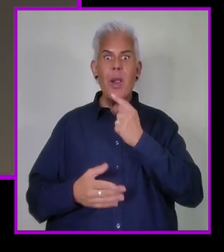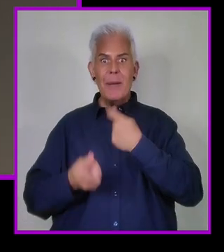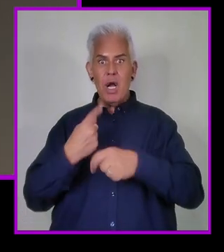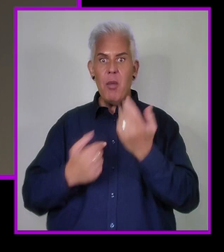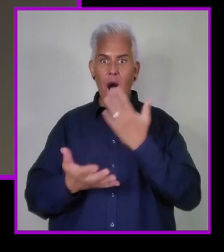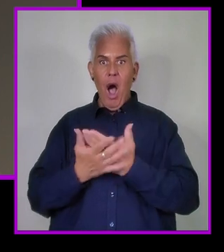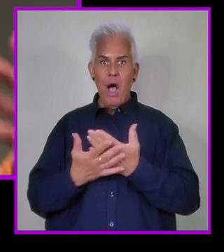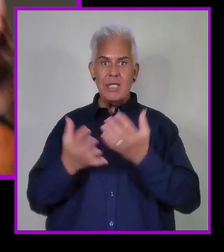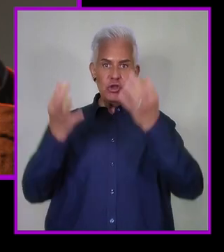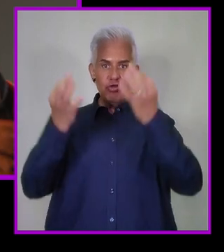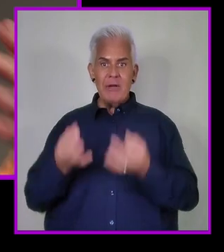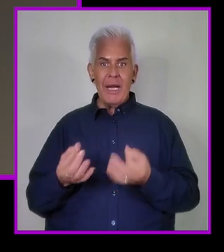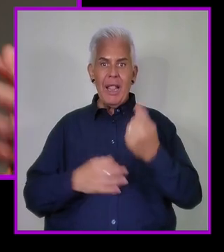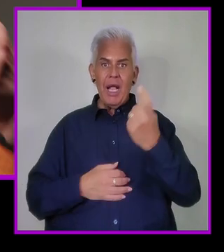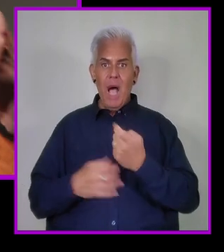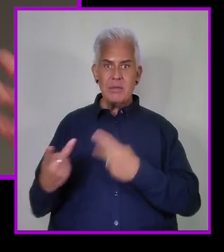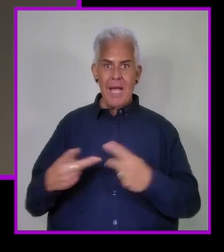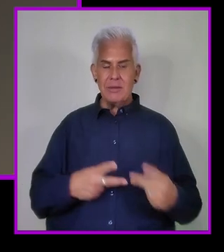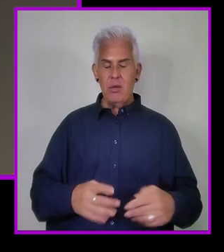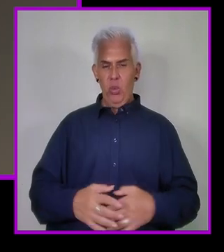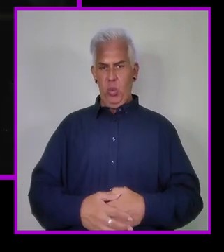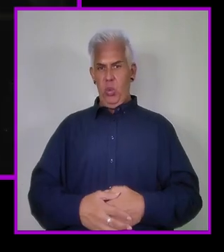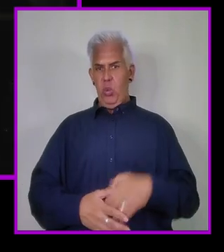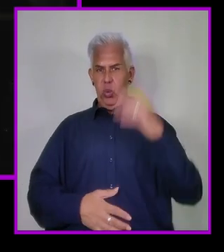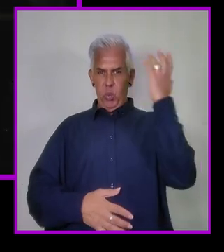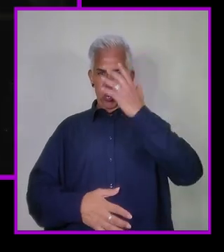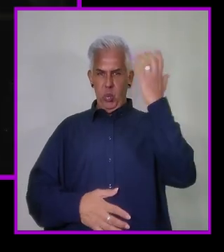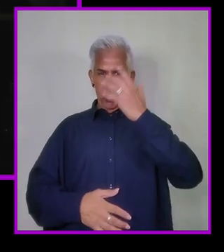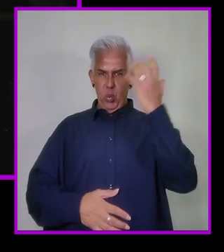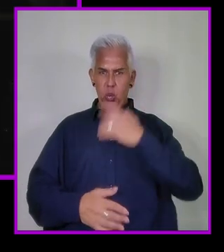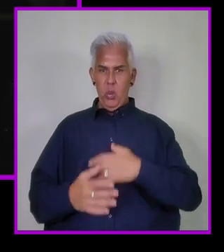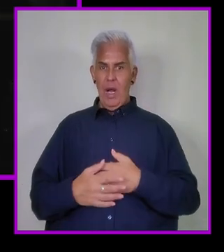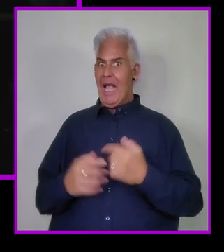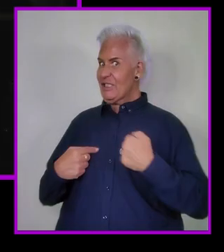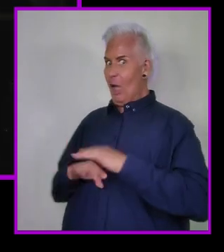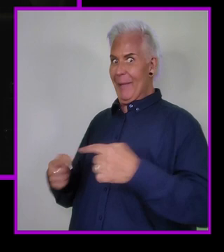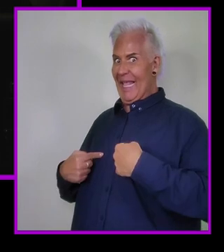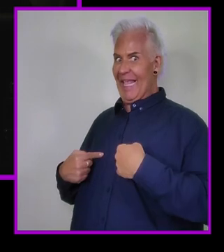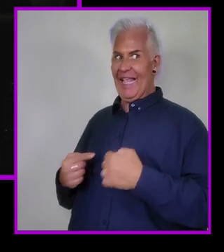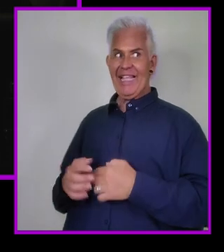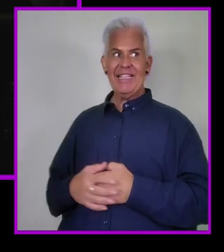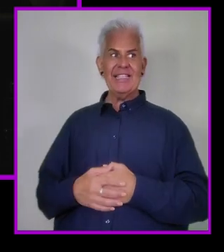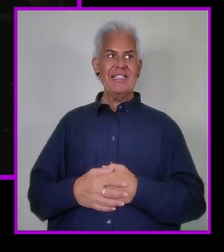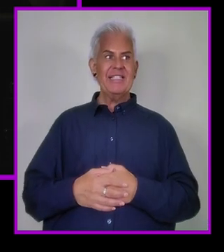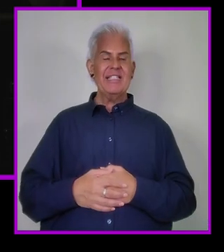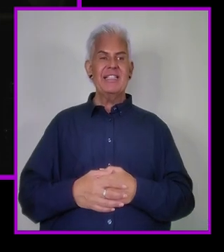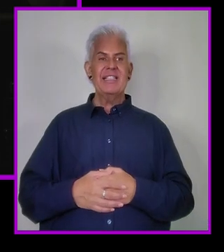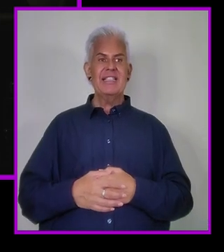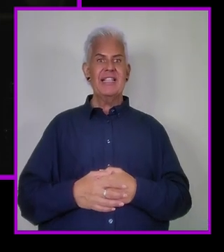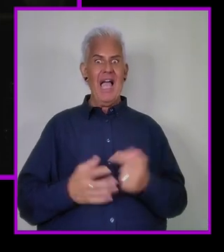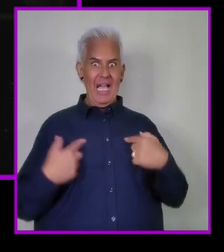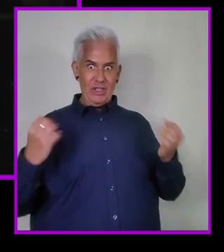Strictly, that is carrying a huge amount of pressure. Spoiler alert, it's not me. Oh, no! I've got